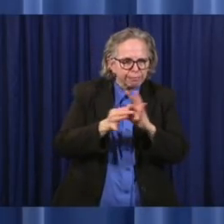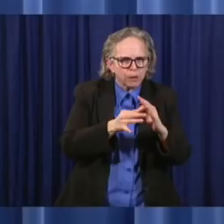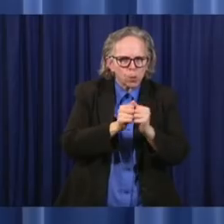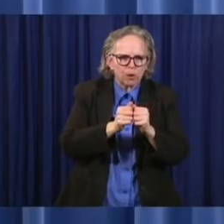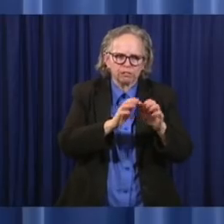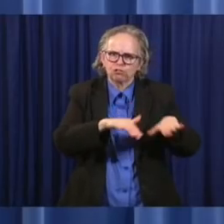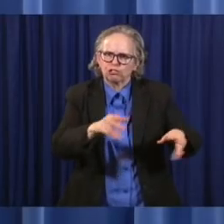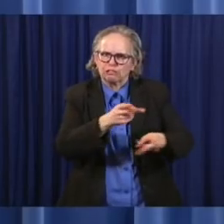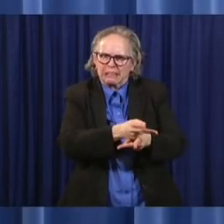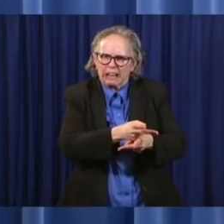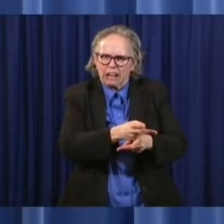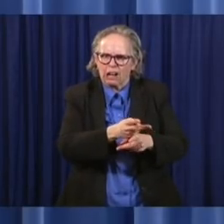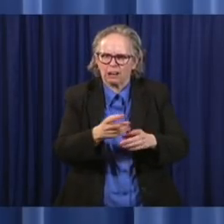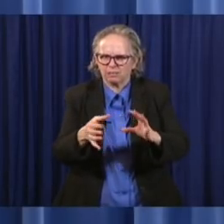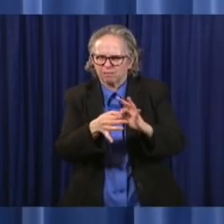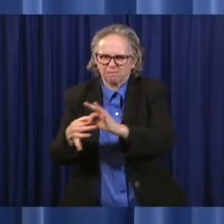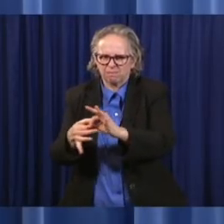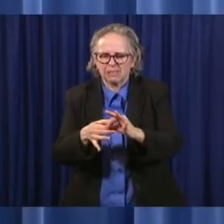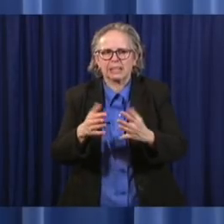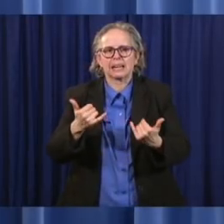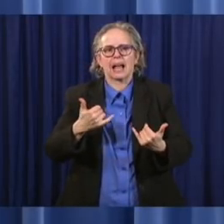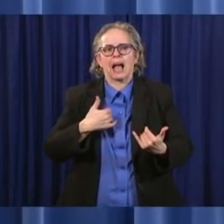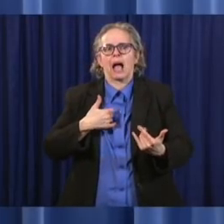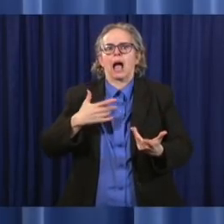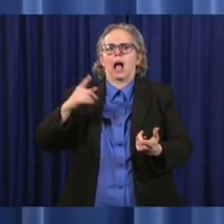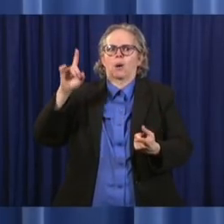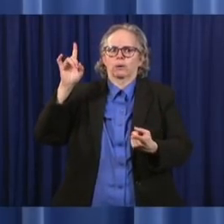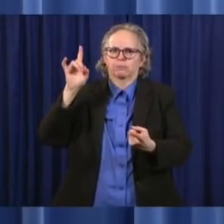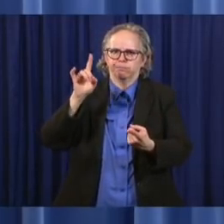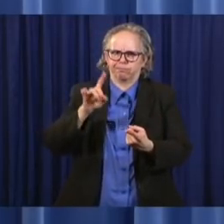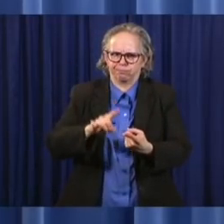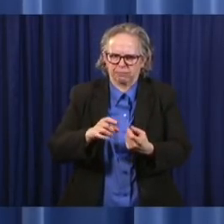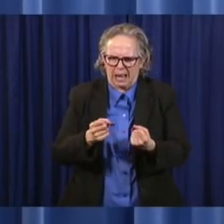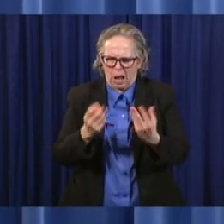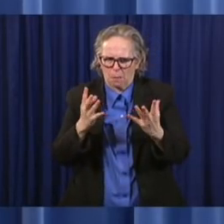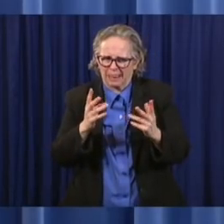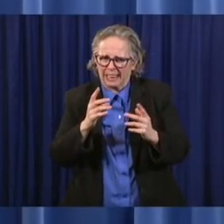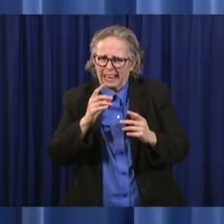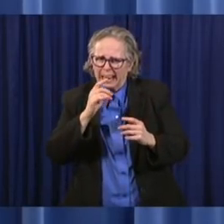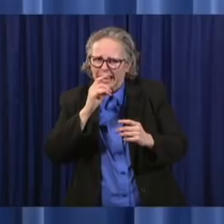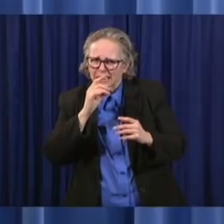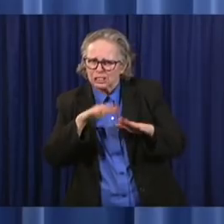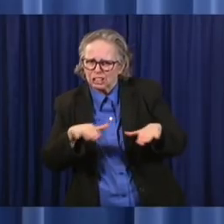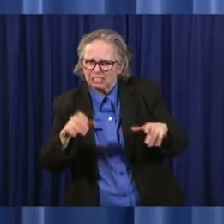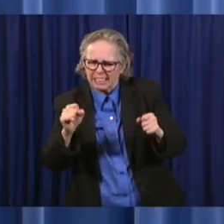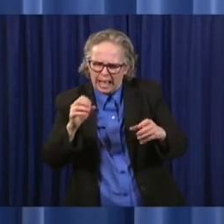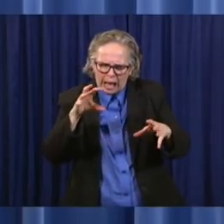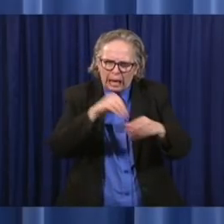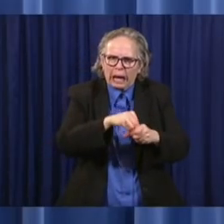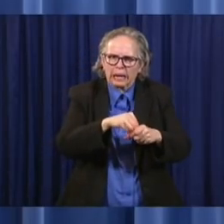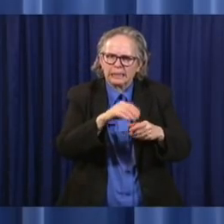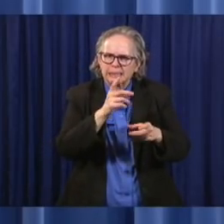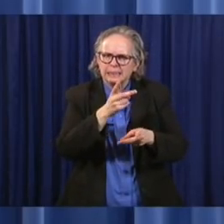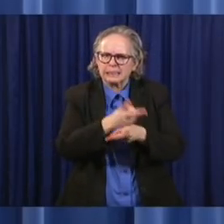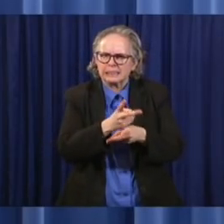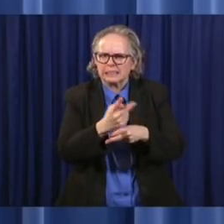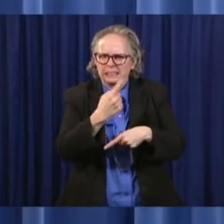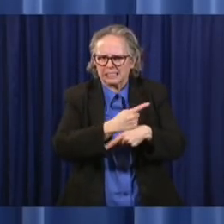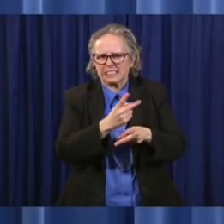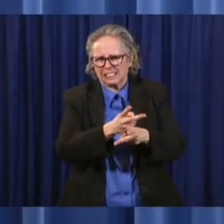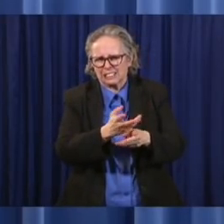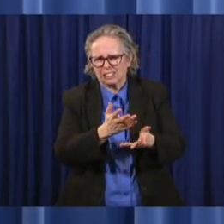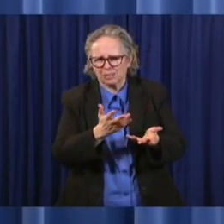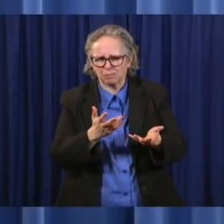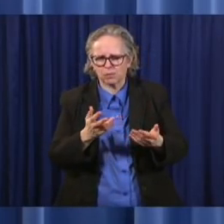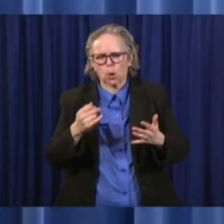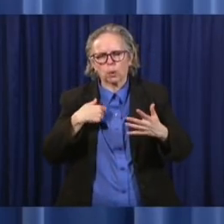reduced dramatically the number of kids in that setting. So those are the kind of the things